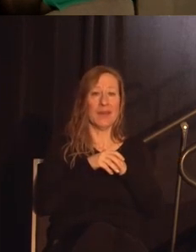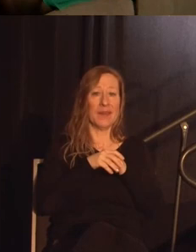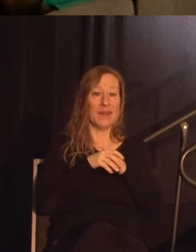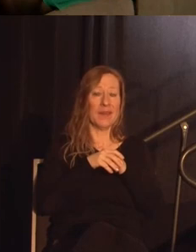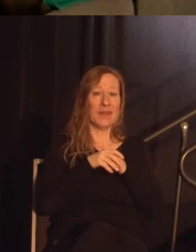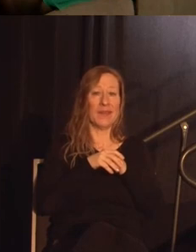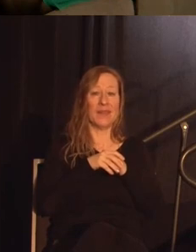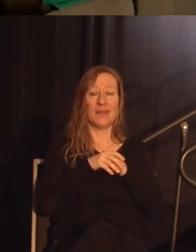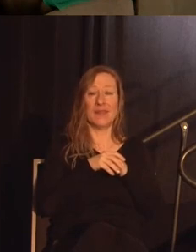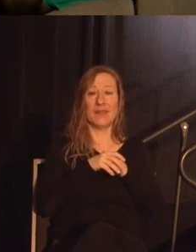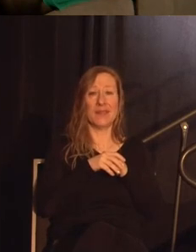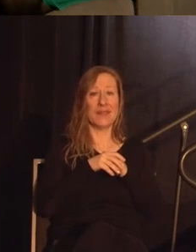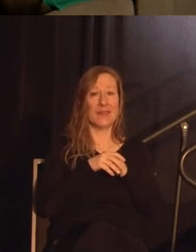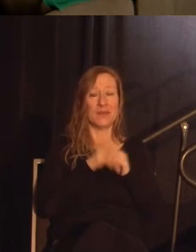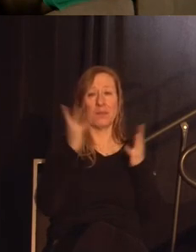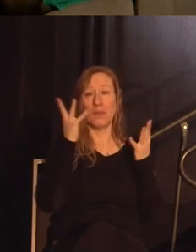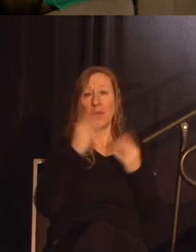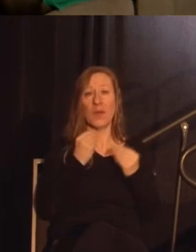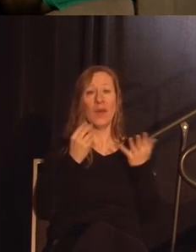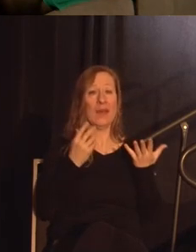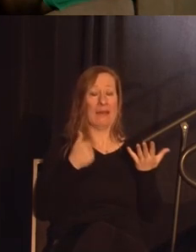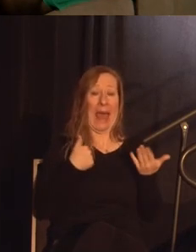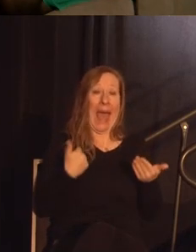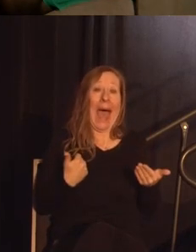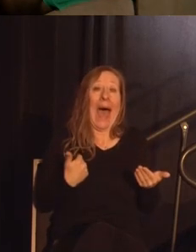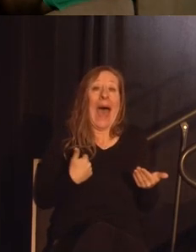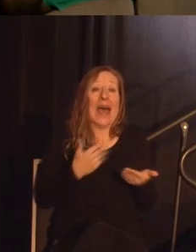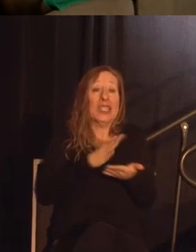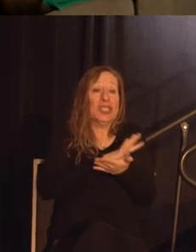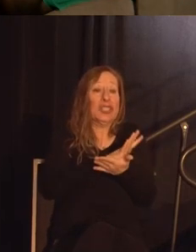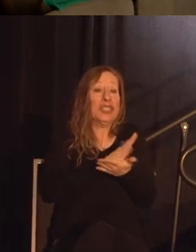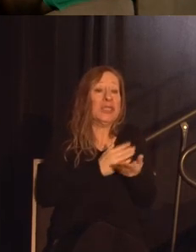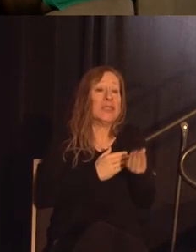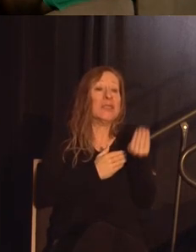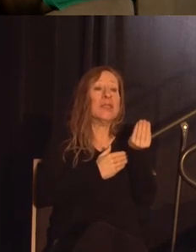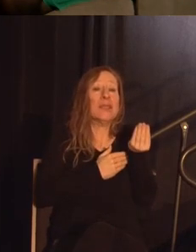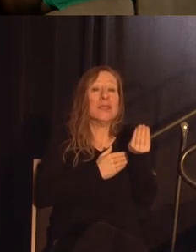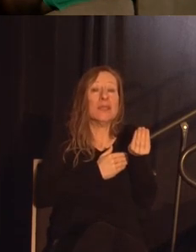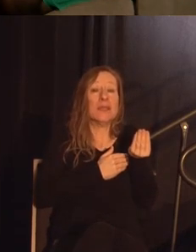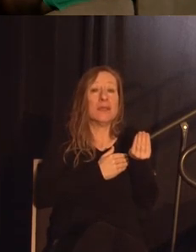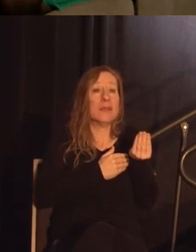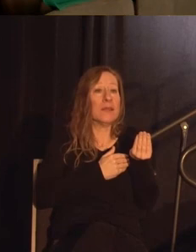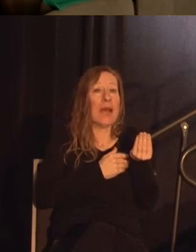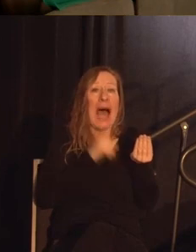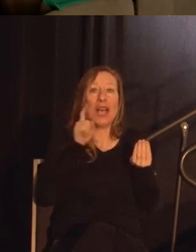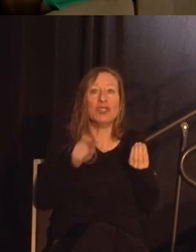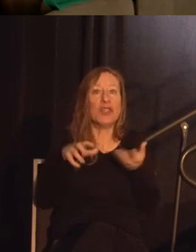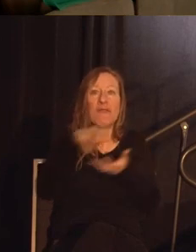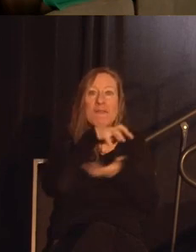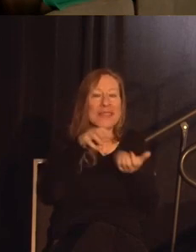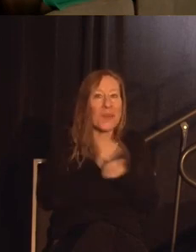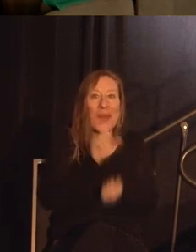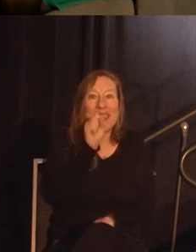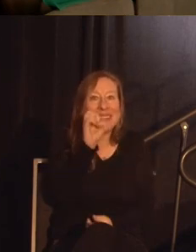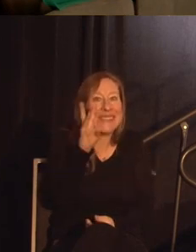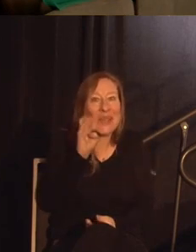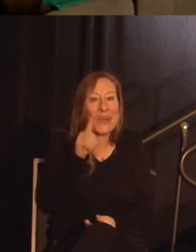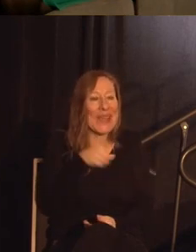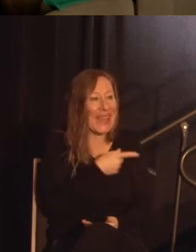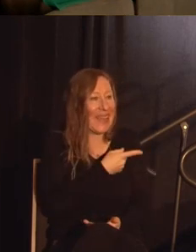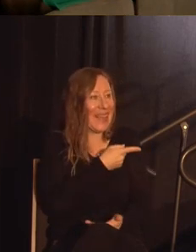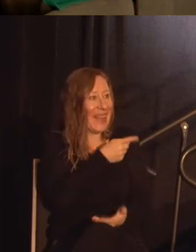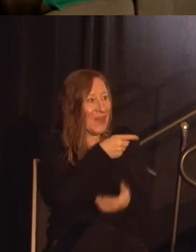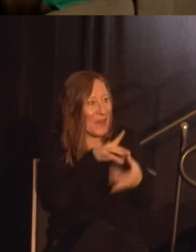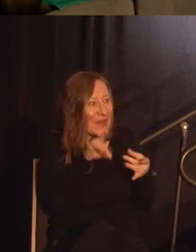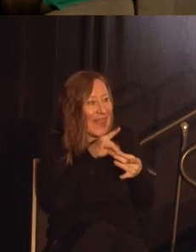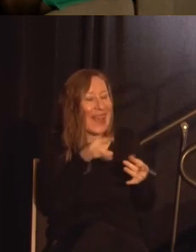like, you name it, and I had this cheese, like, it arrived, and I should have mixed it with the seaweed, and I didn't even think about that, because these are my